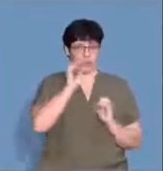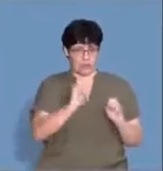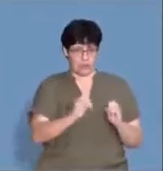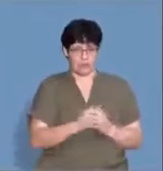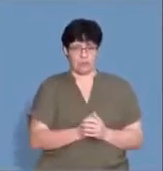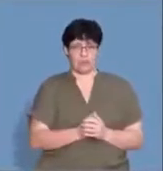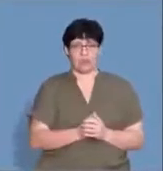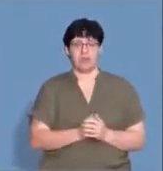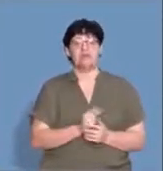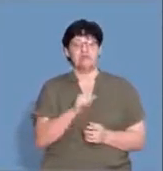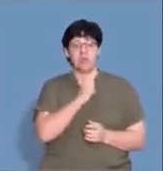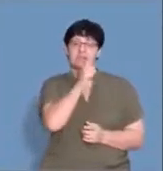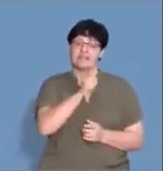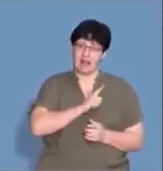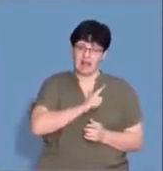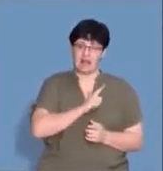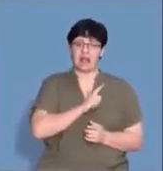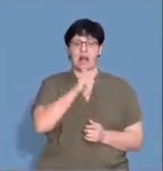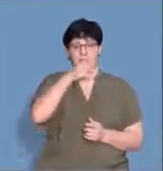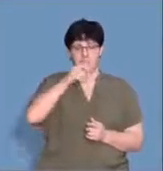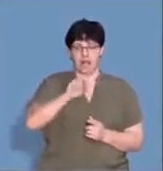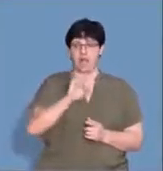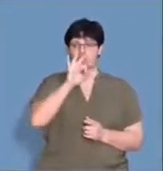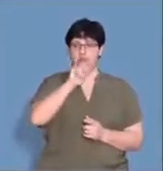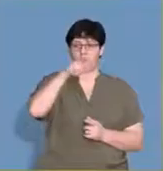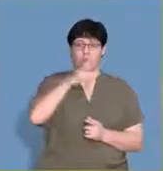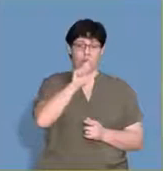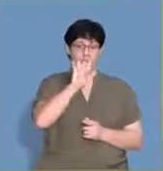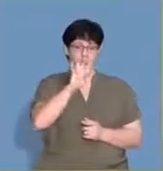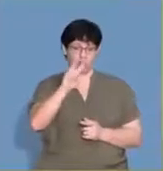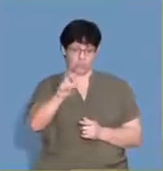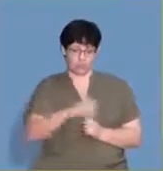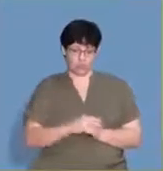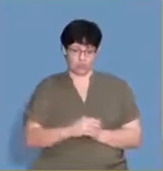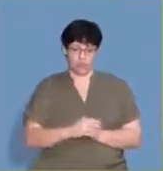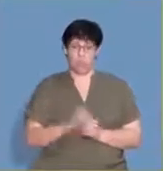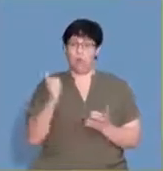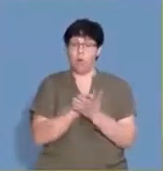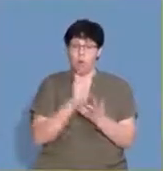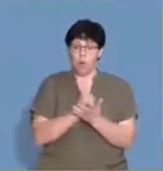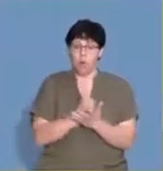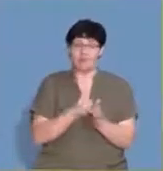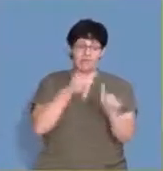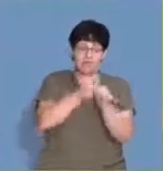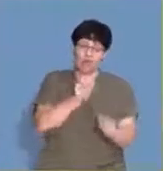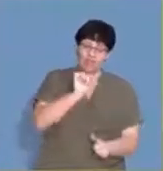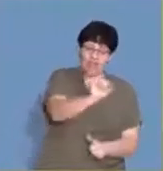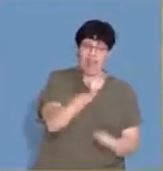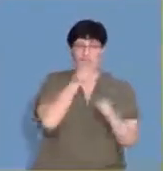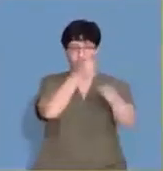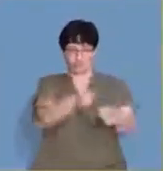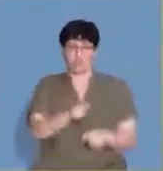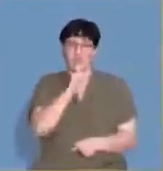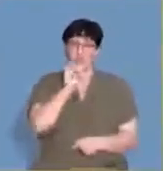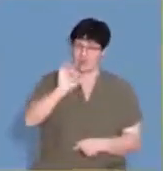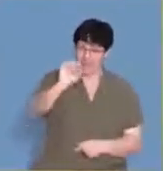that. And they tell you to use pi as 3,142. Always follow the instructions. So always use